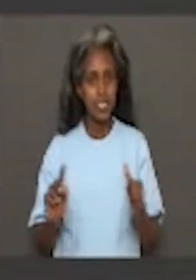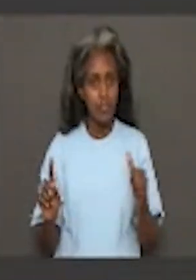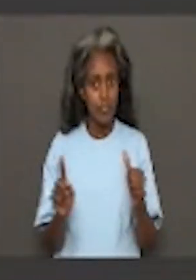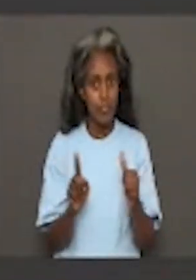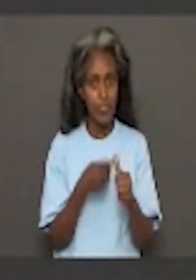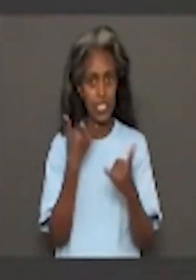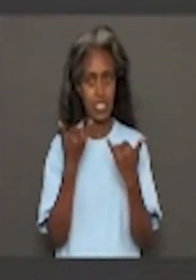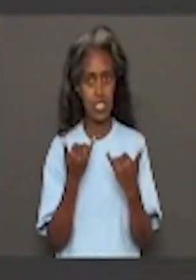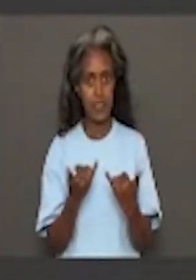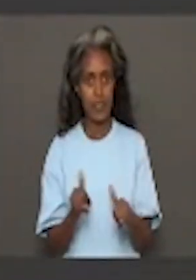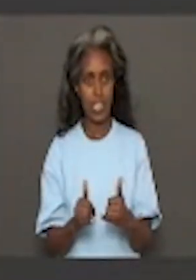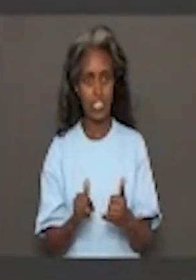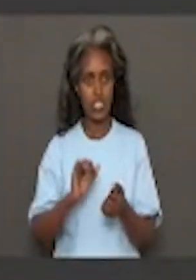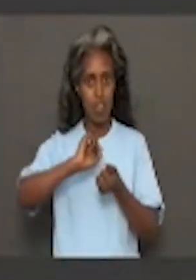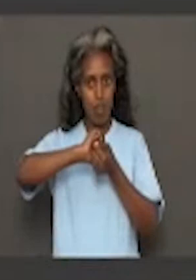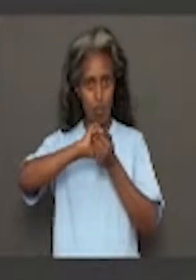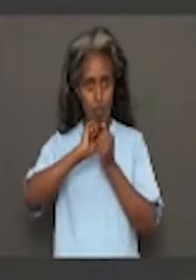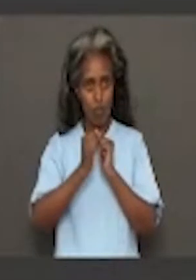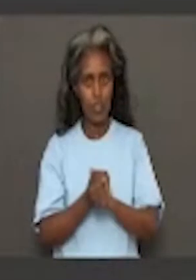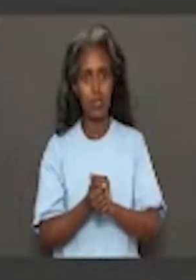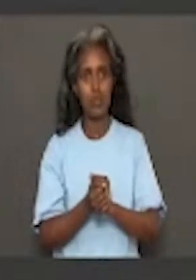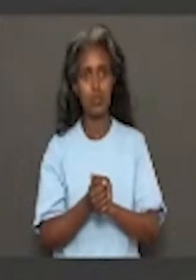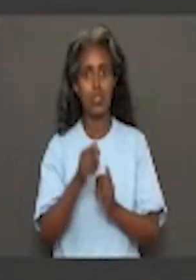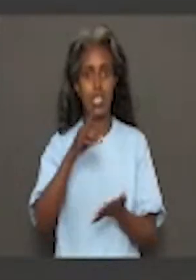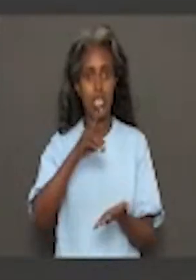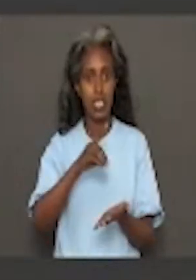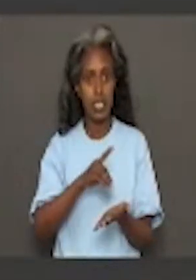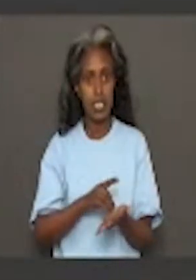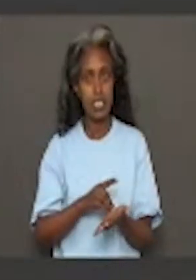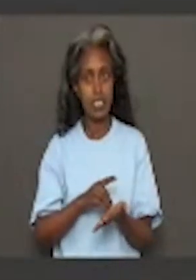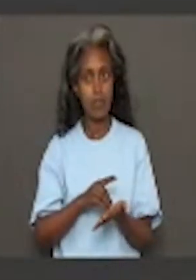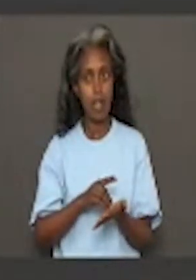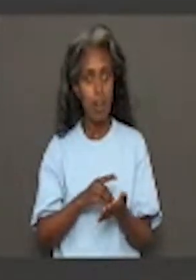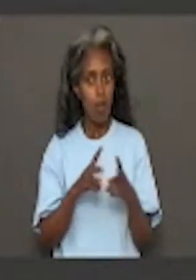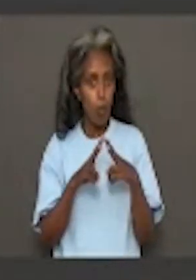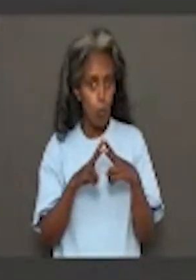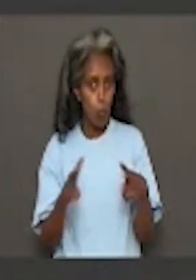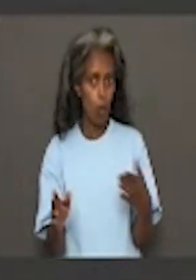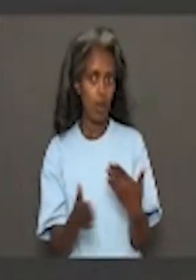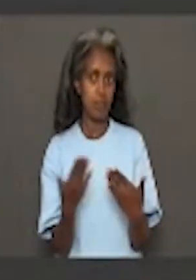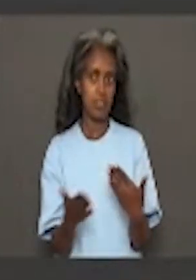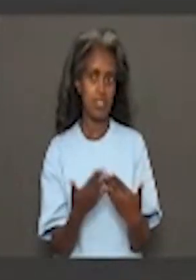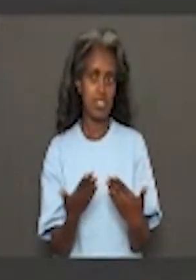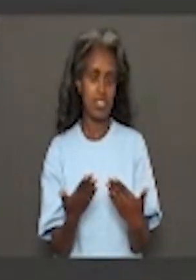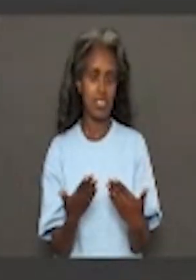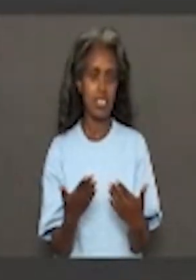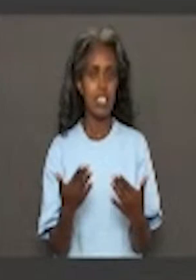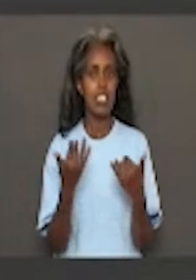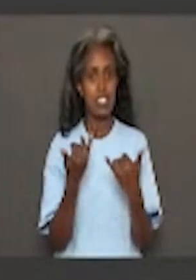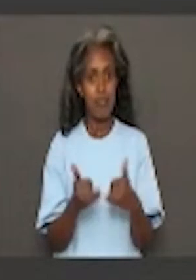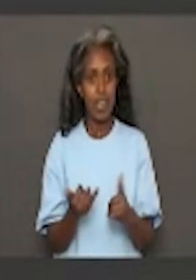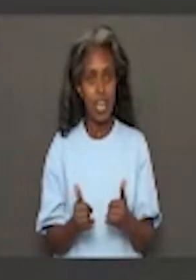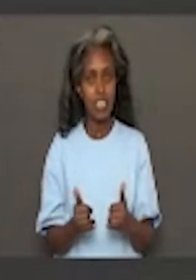The first fraction converted to a decimal quite easily.